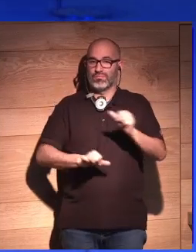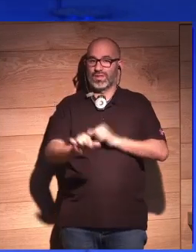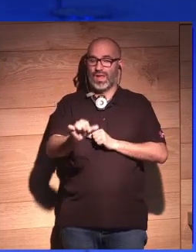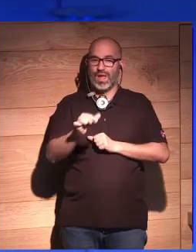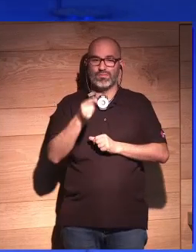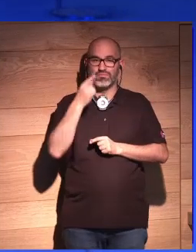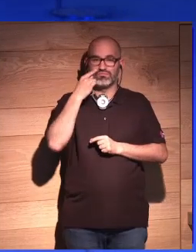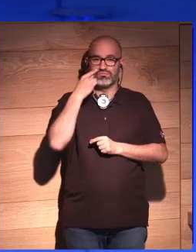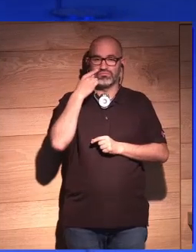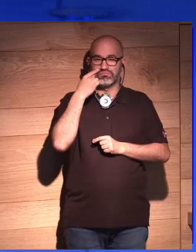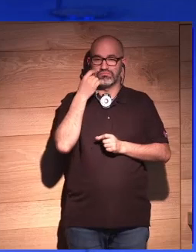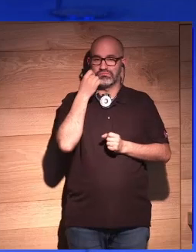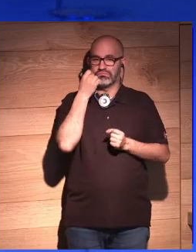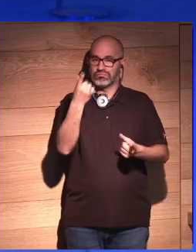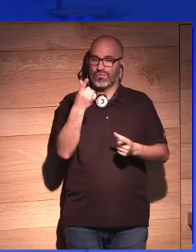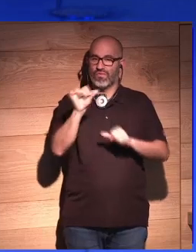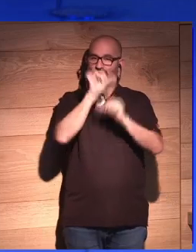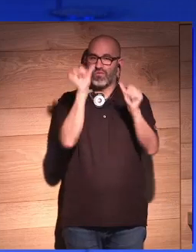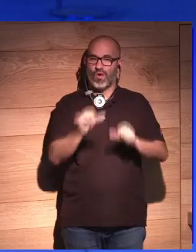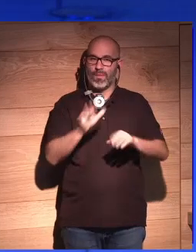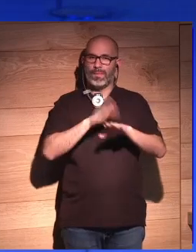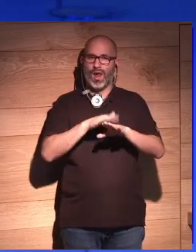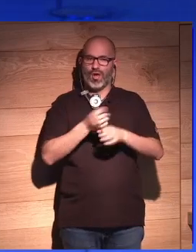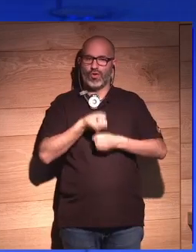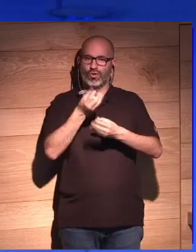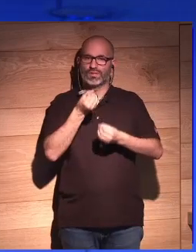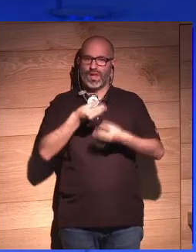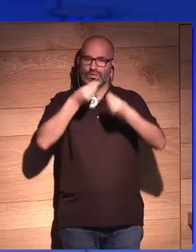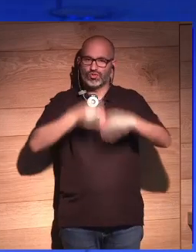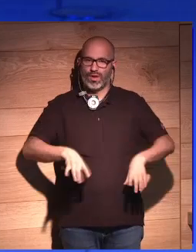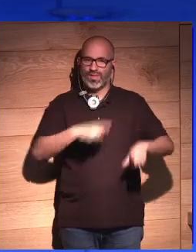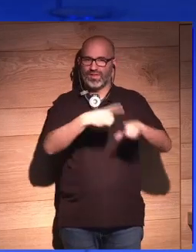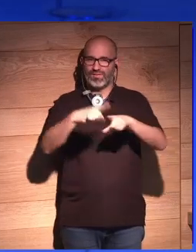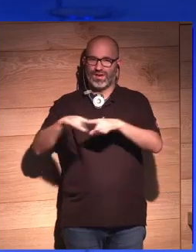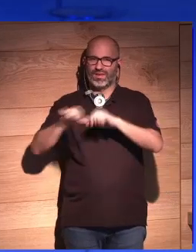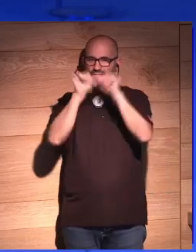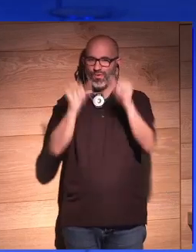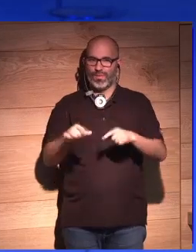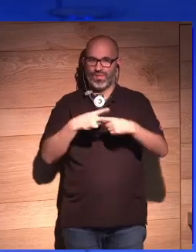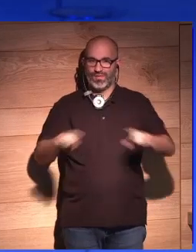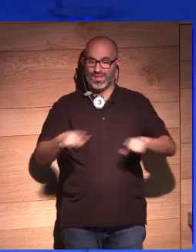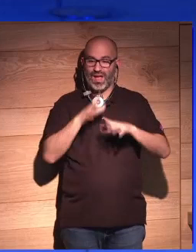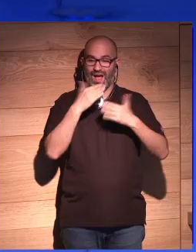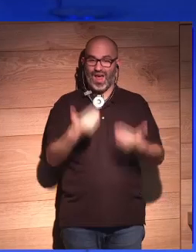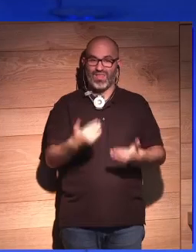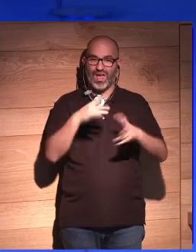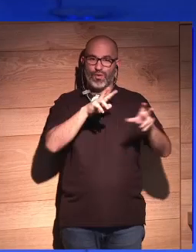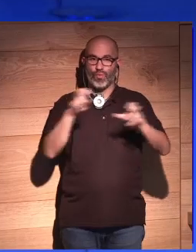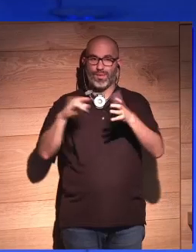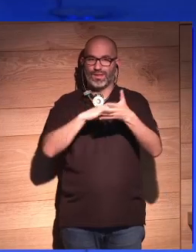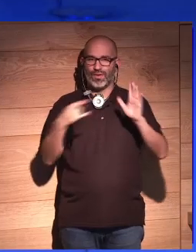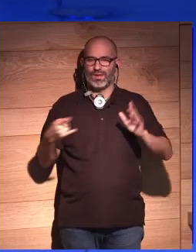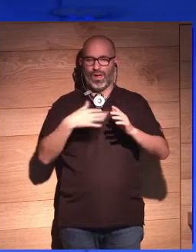Before we didn't have stories that you could wear, and now this new technology was enabling us to really change and grow the anatomy of